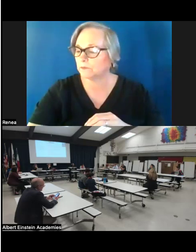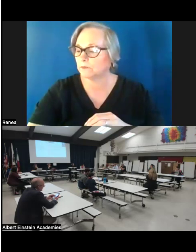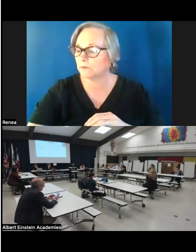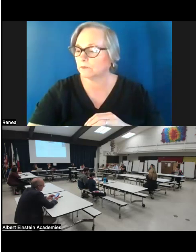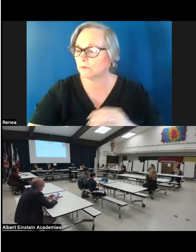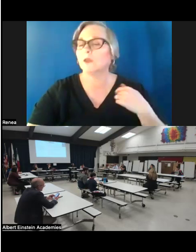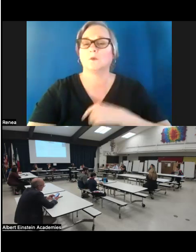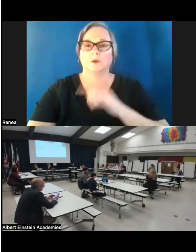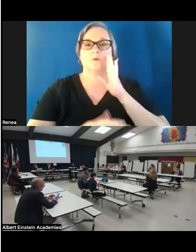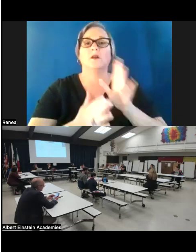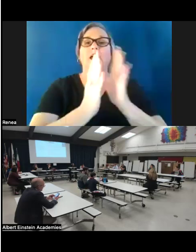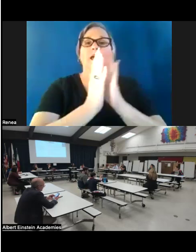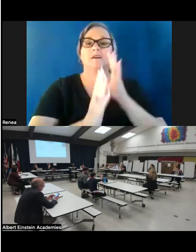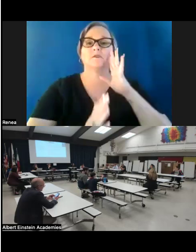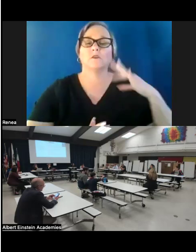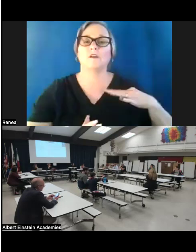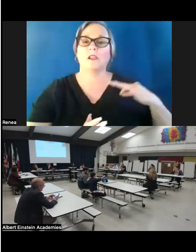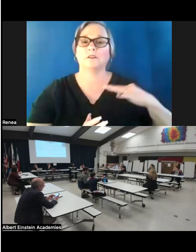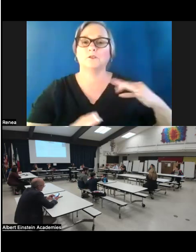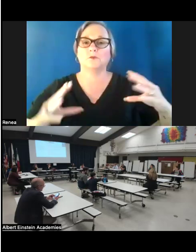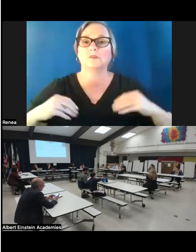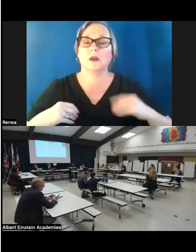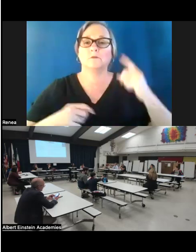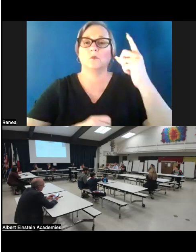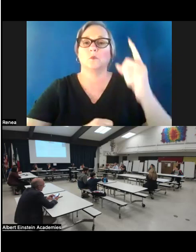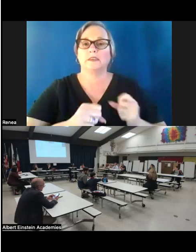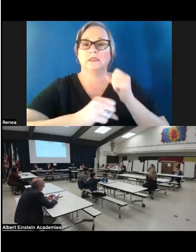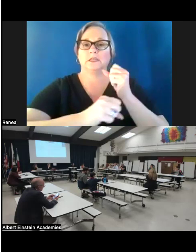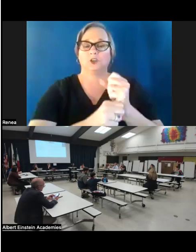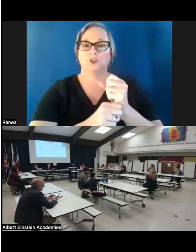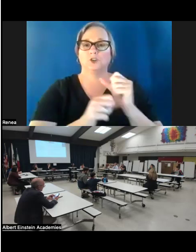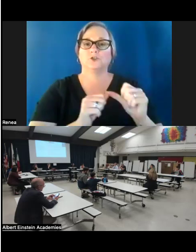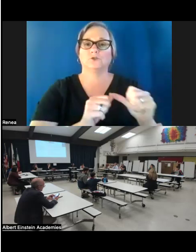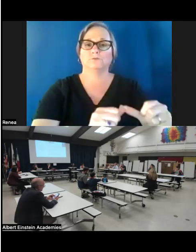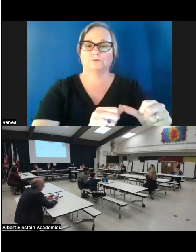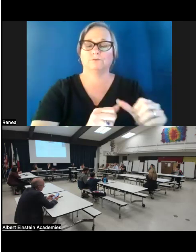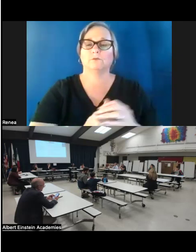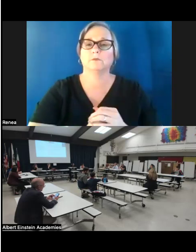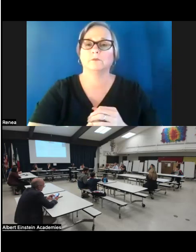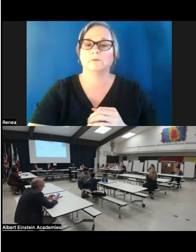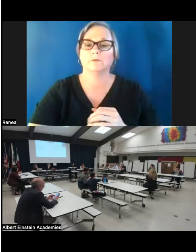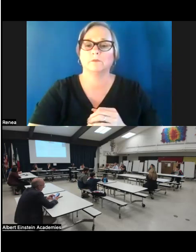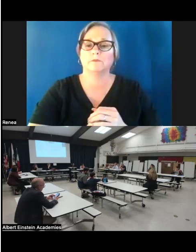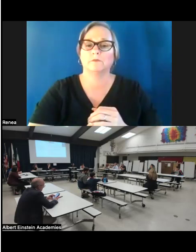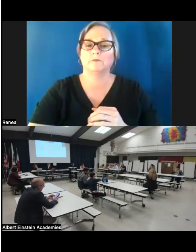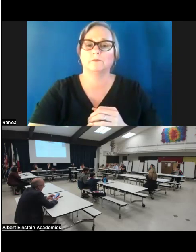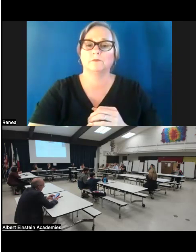a one-year term this time around because we want to stagger the SSC members.